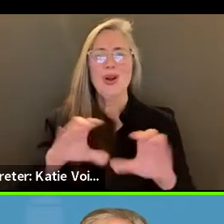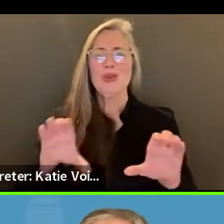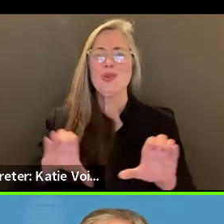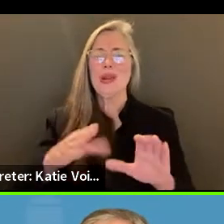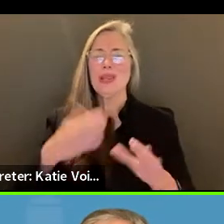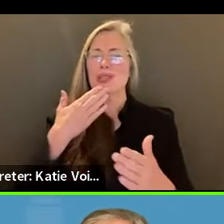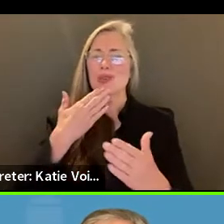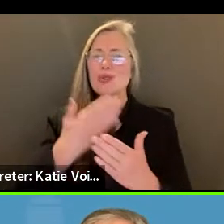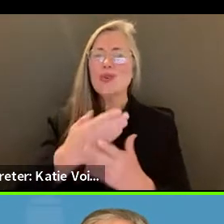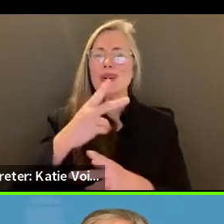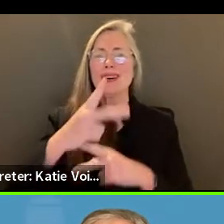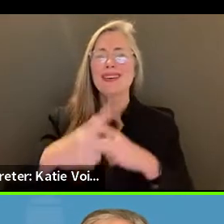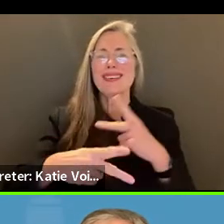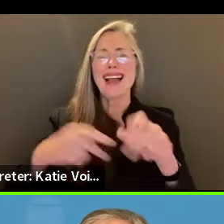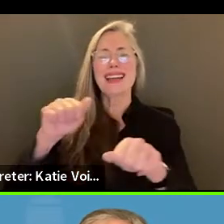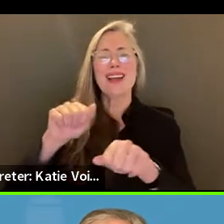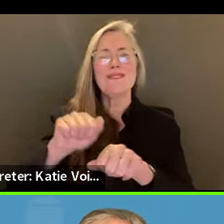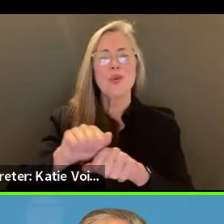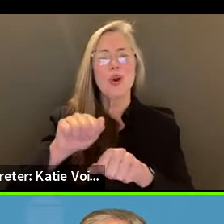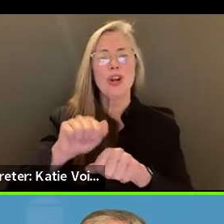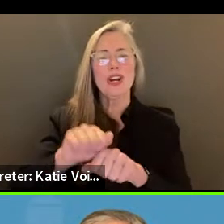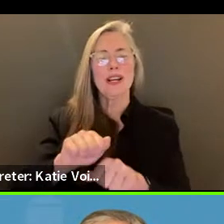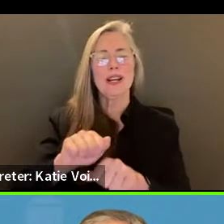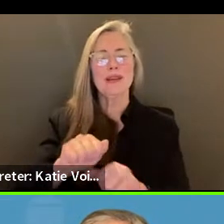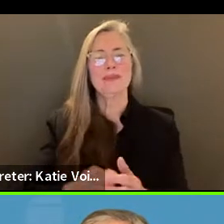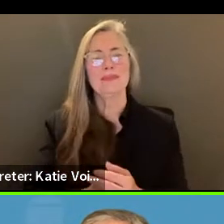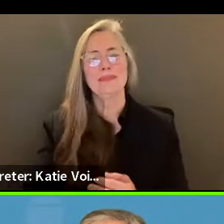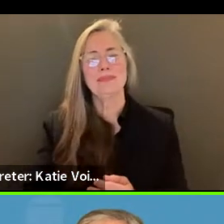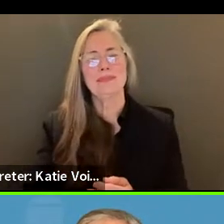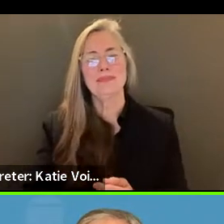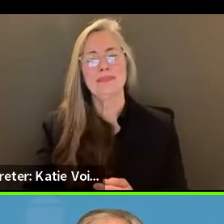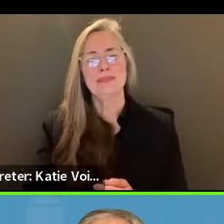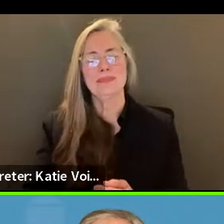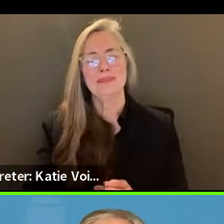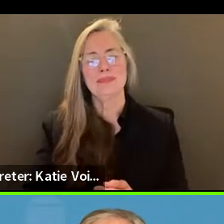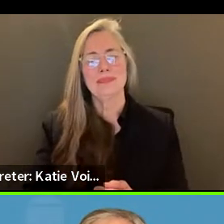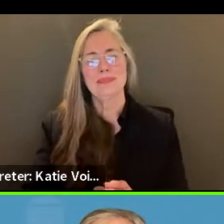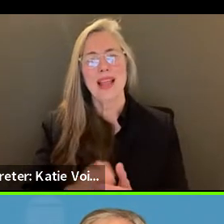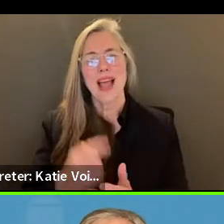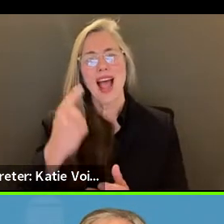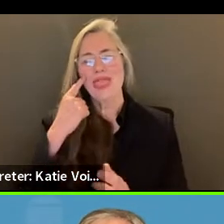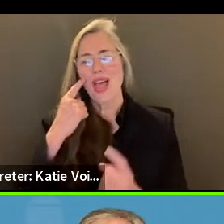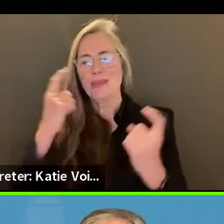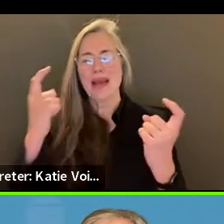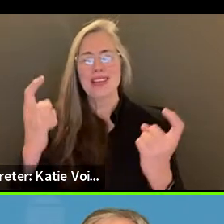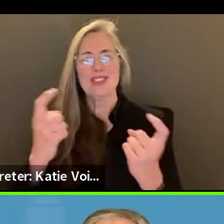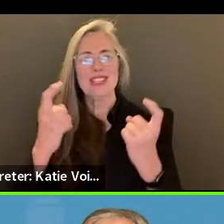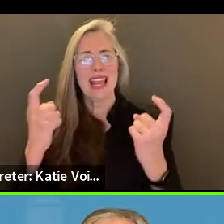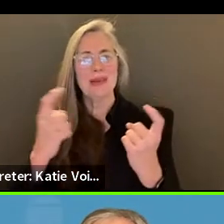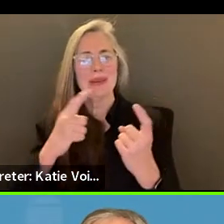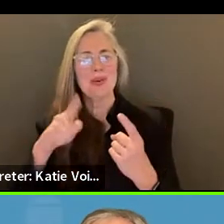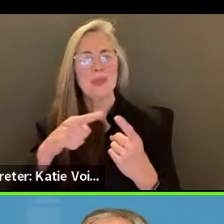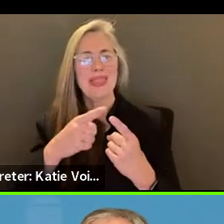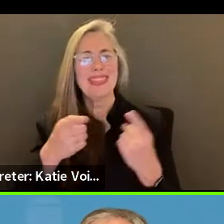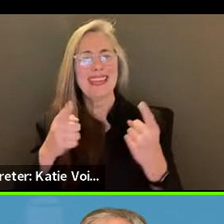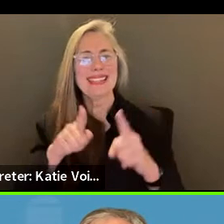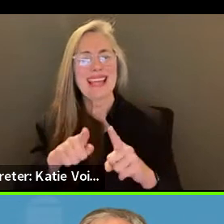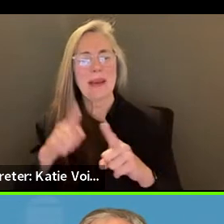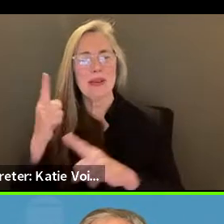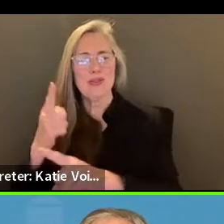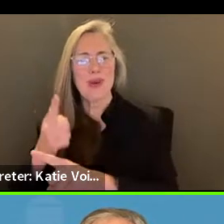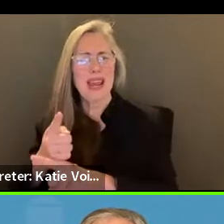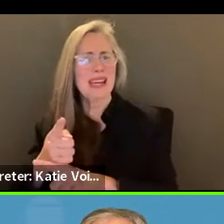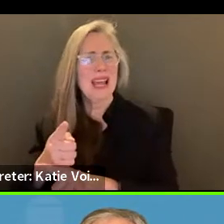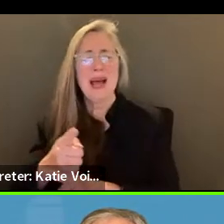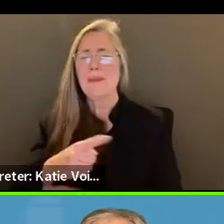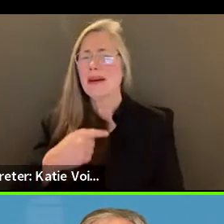work. I mentioned the thought of celebrating when things are right. What I didn't say in that is the reason